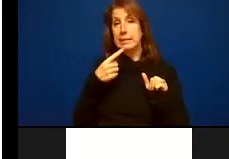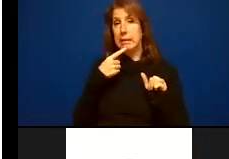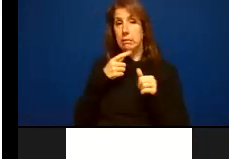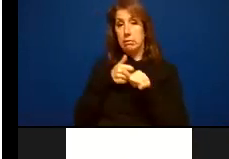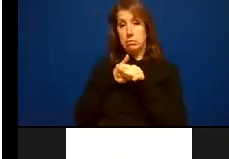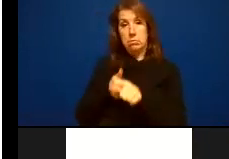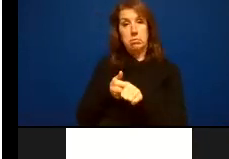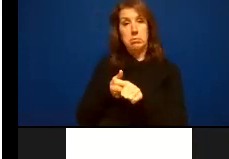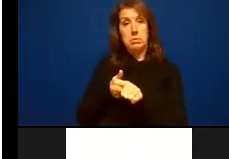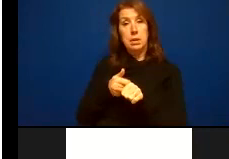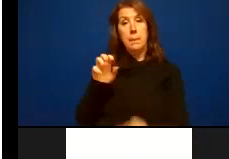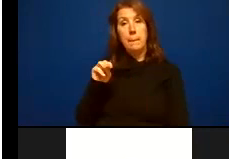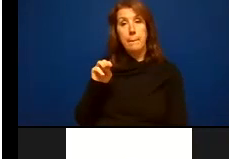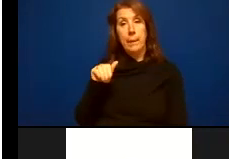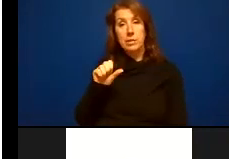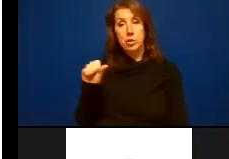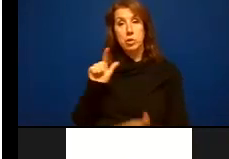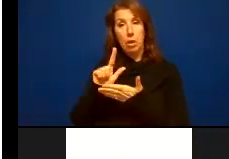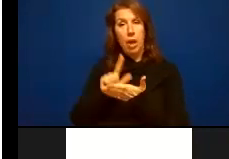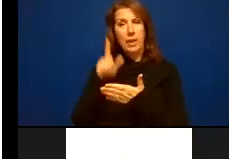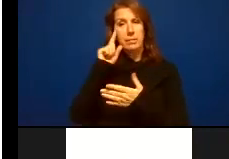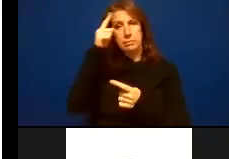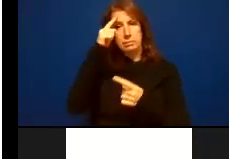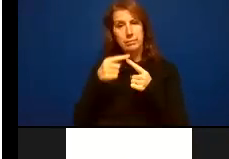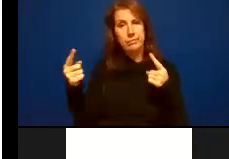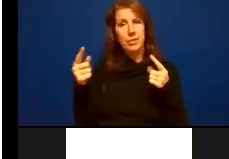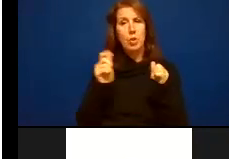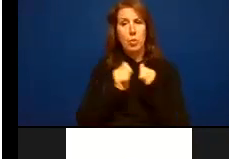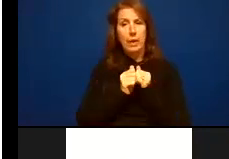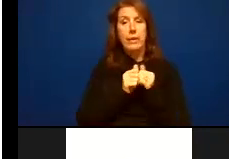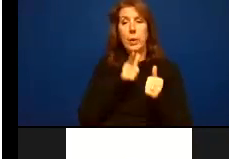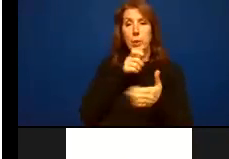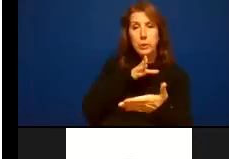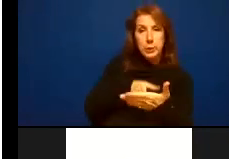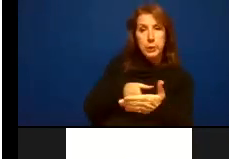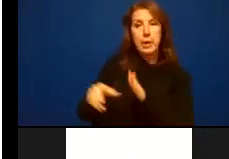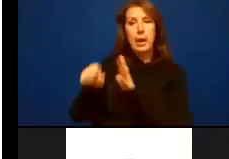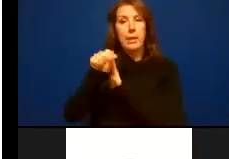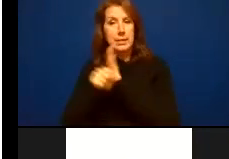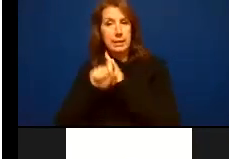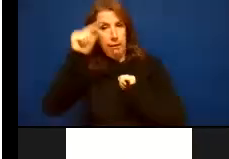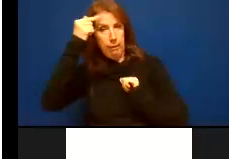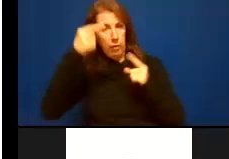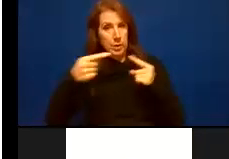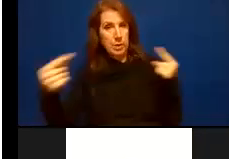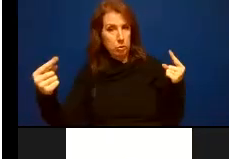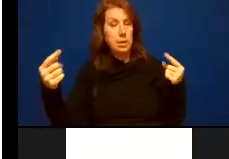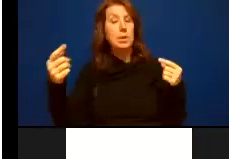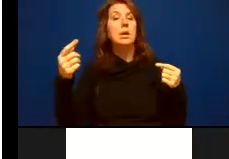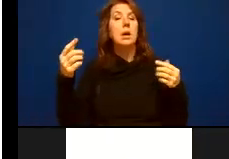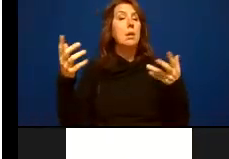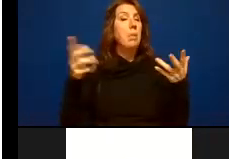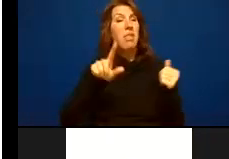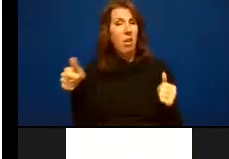think there was a dispute about that between the plaintiffs and the state. But otherwise, I think in these other cases,